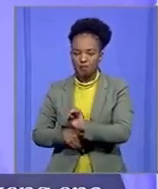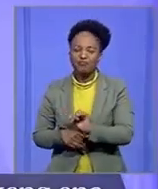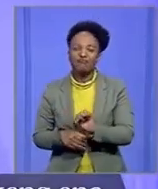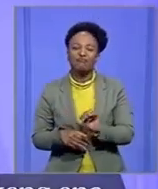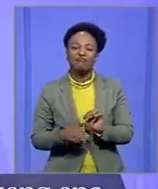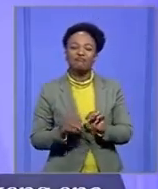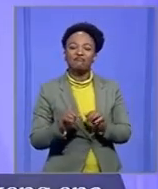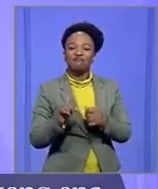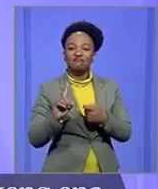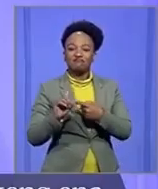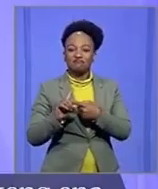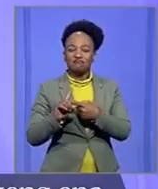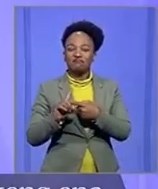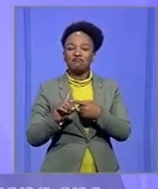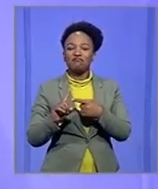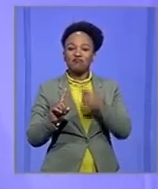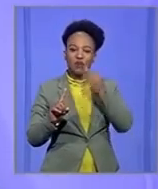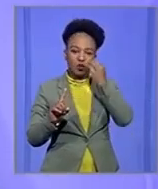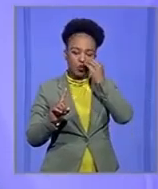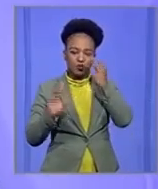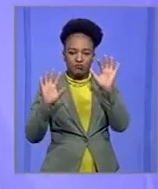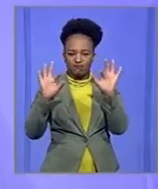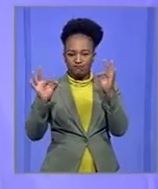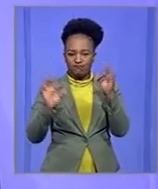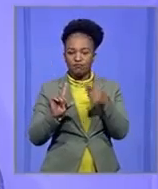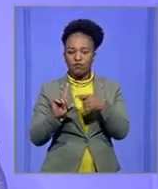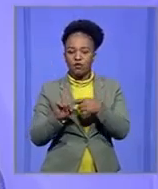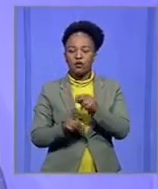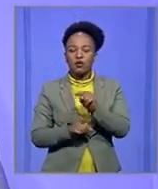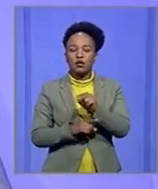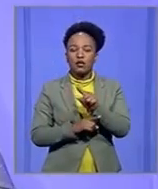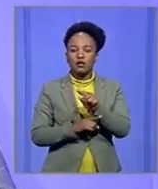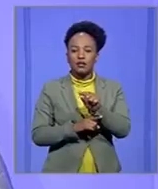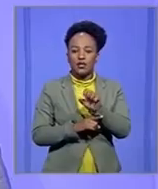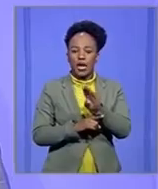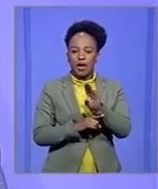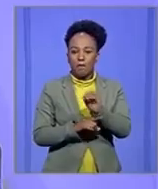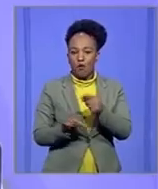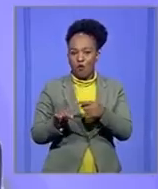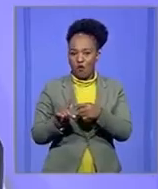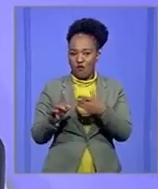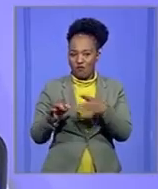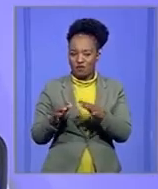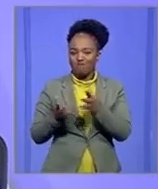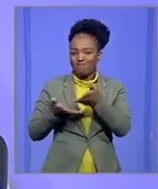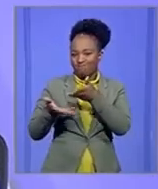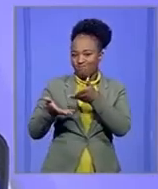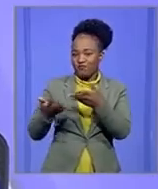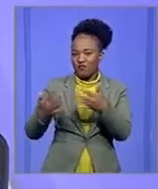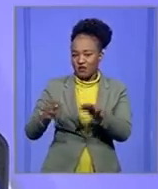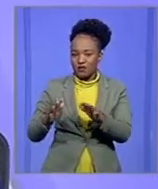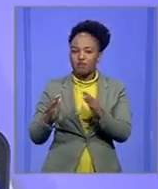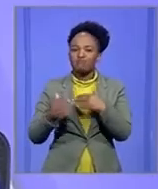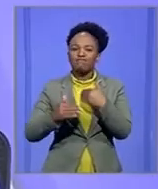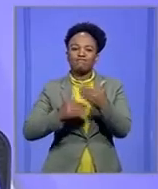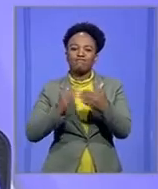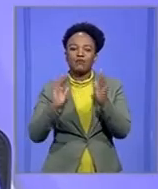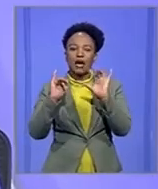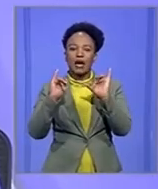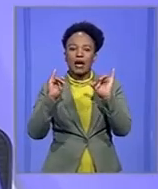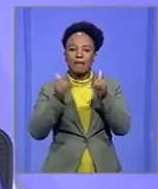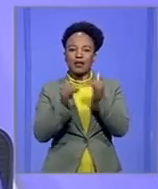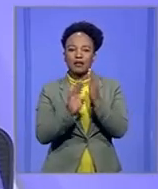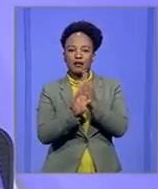mo ke moqolotsi wa rona wa ditaba e leng Tebo Mkobo re buisana le yena ka botloloha. Ratela pele ka ditaba tse reng dikhampani tsa private tsa tshireletso